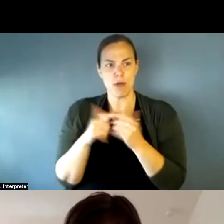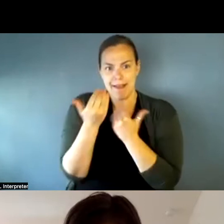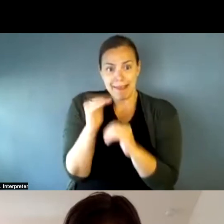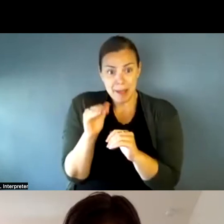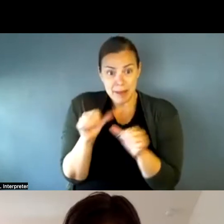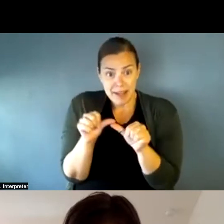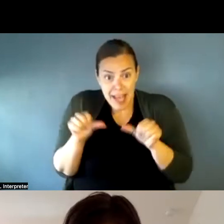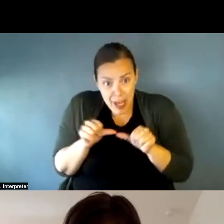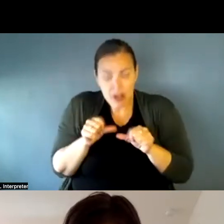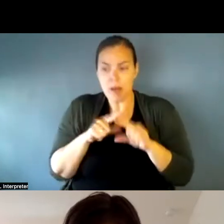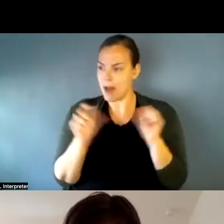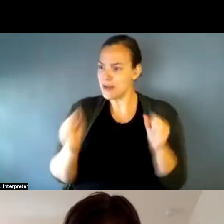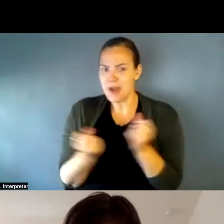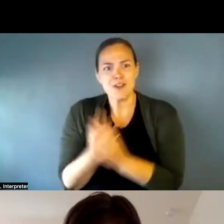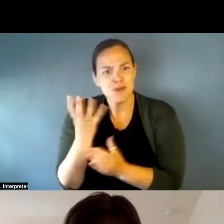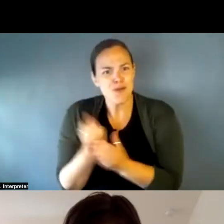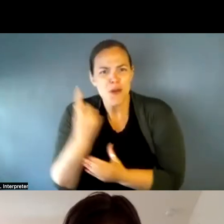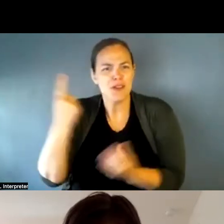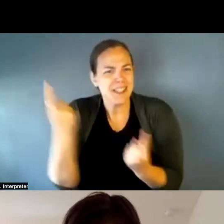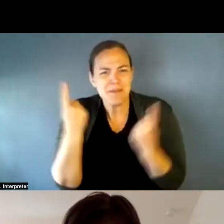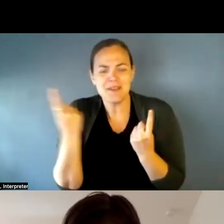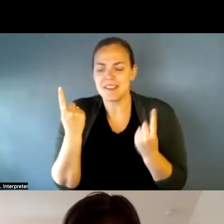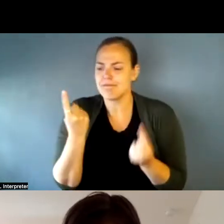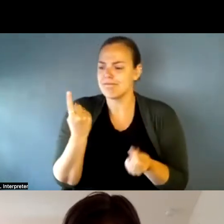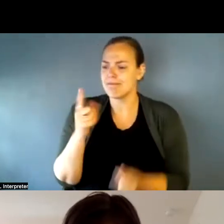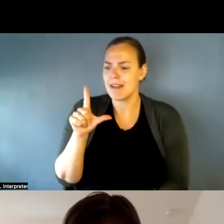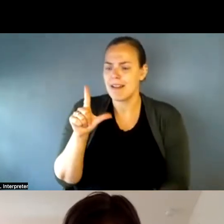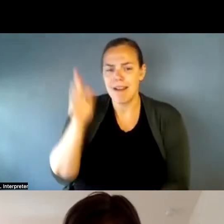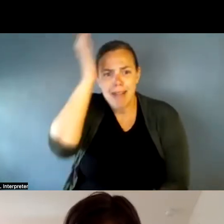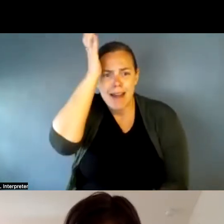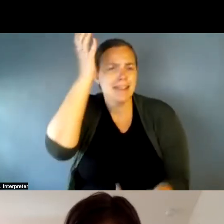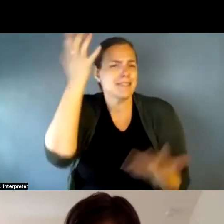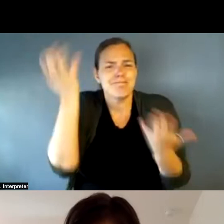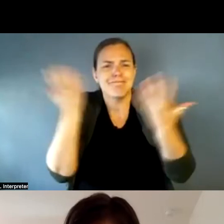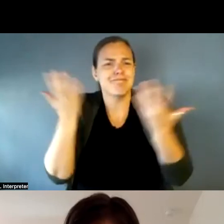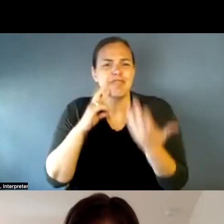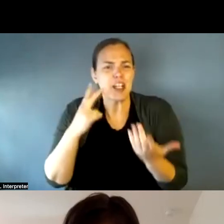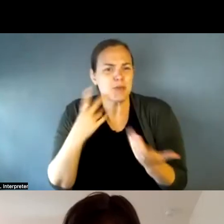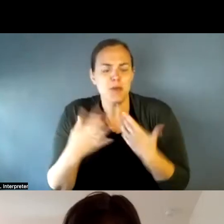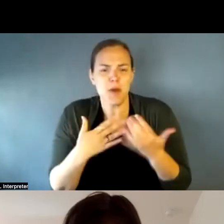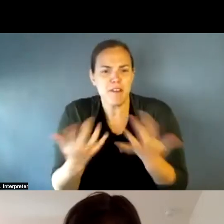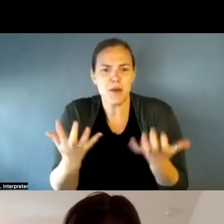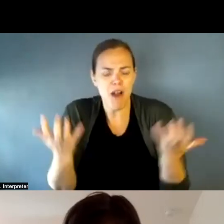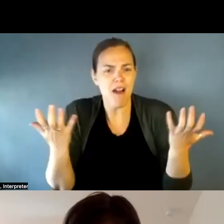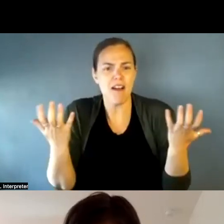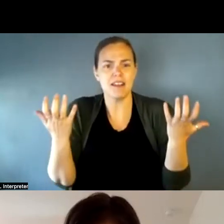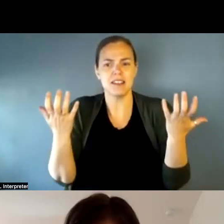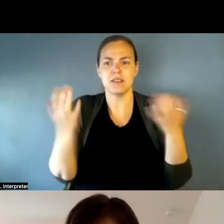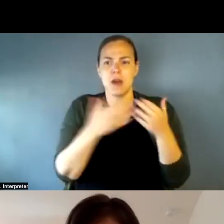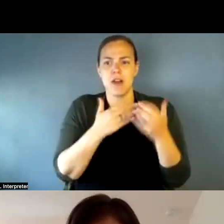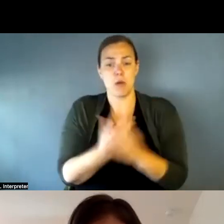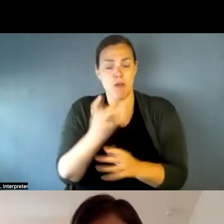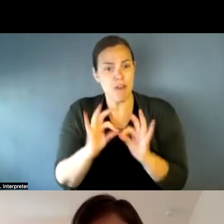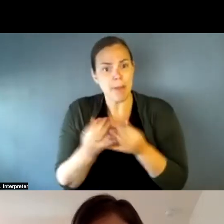just grow a little bit of lettuce or whatever you want, any different vegetables you'd like to grow for your